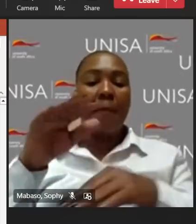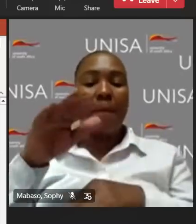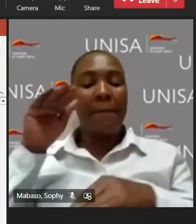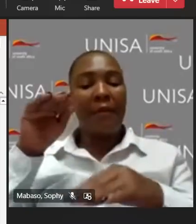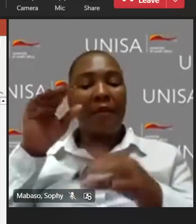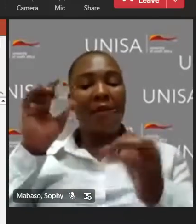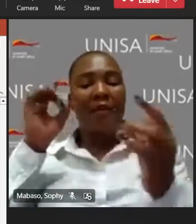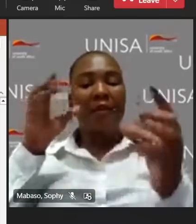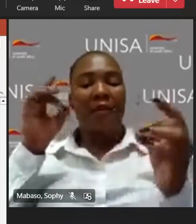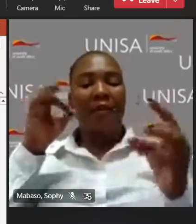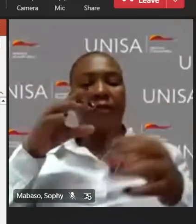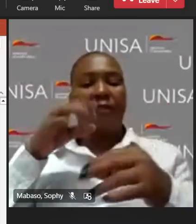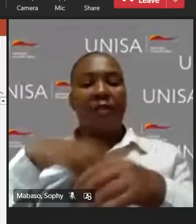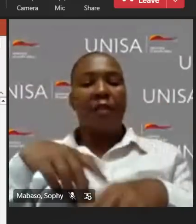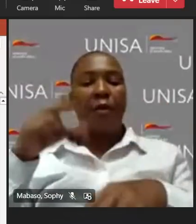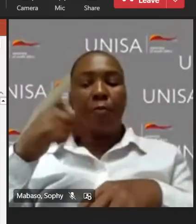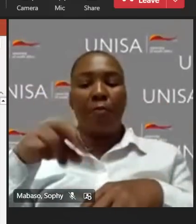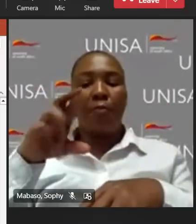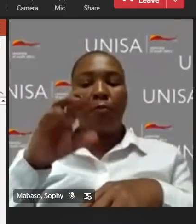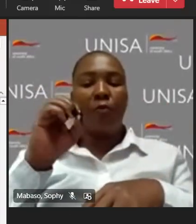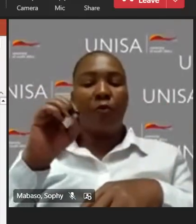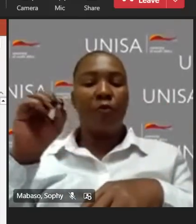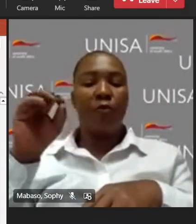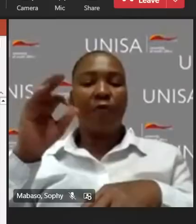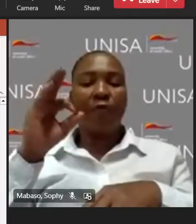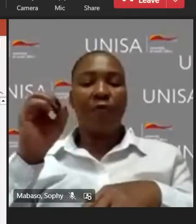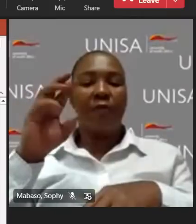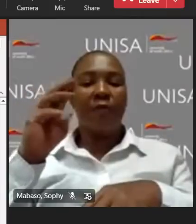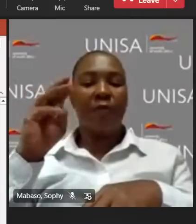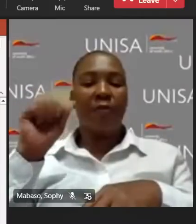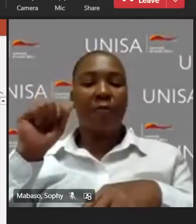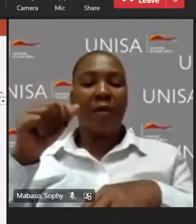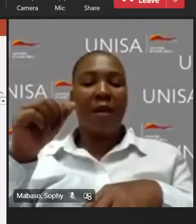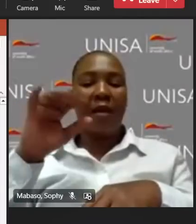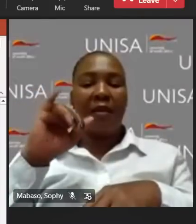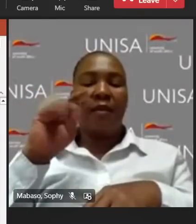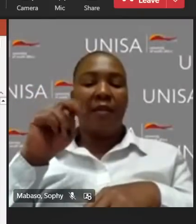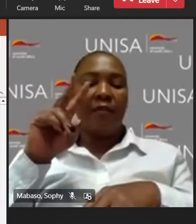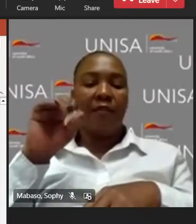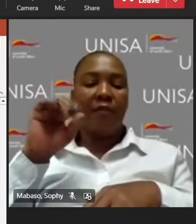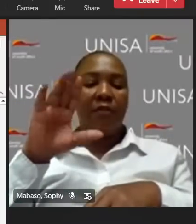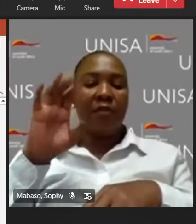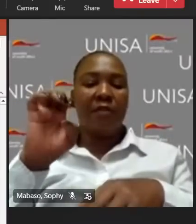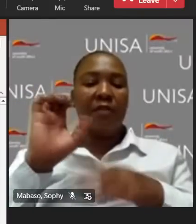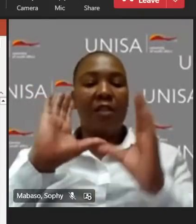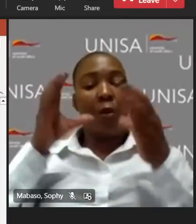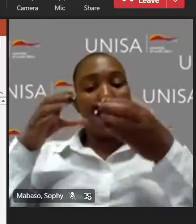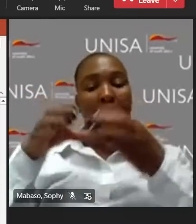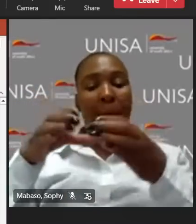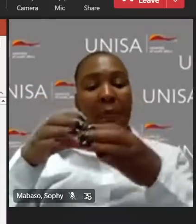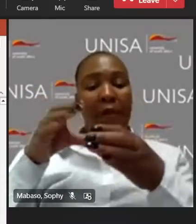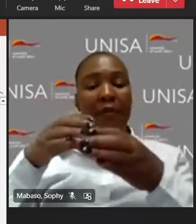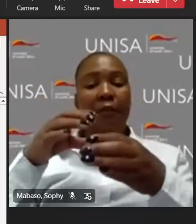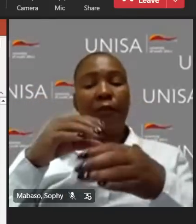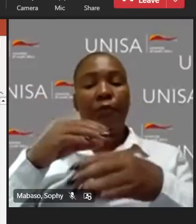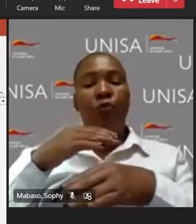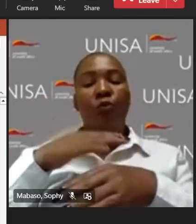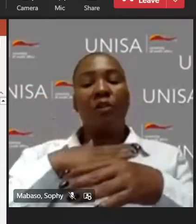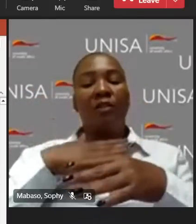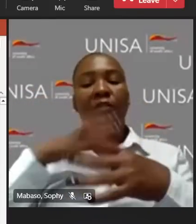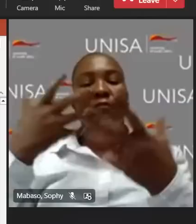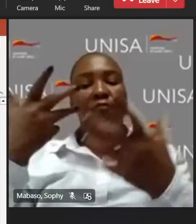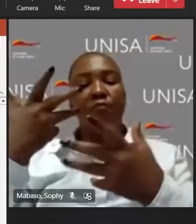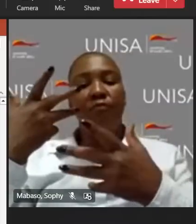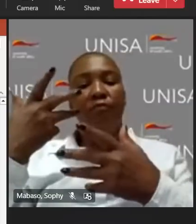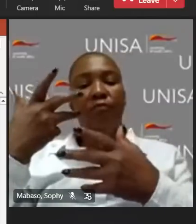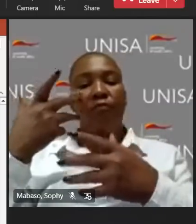pro forma invoice slide, where if the company wishes to pay for your